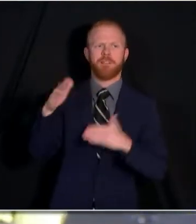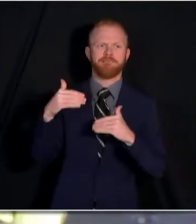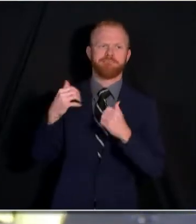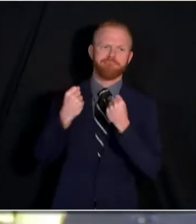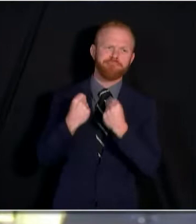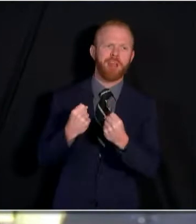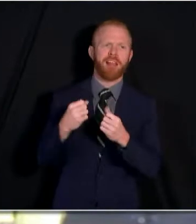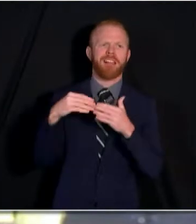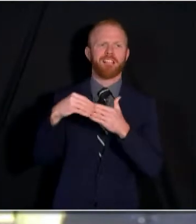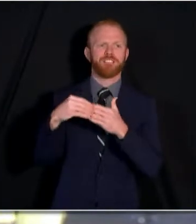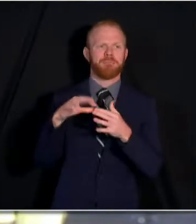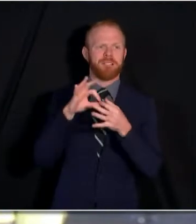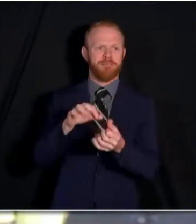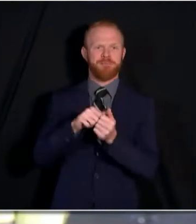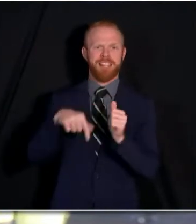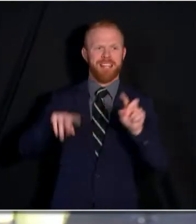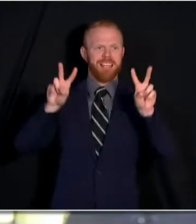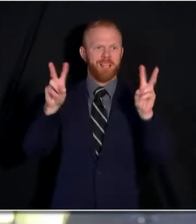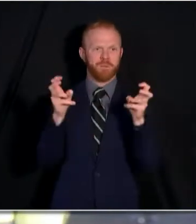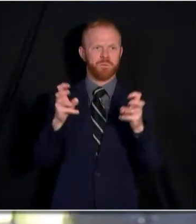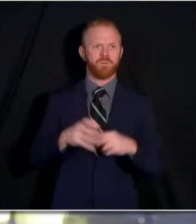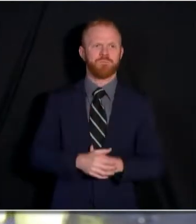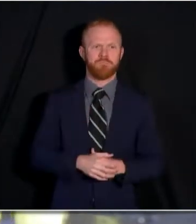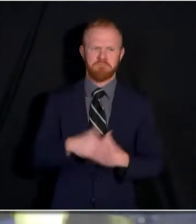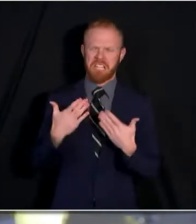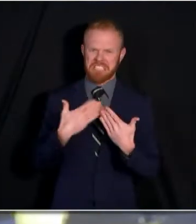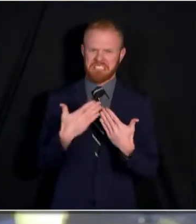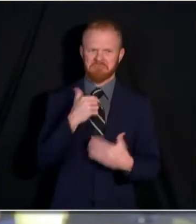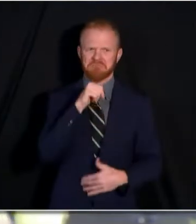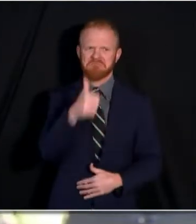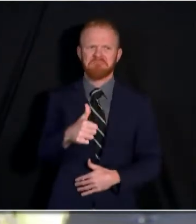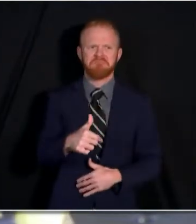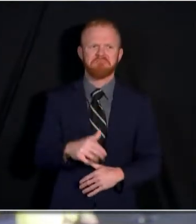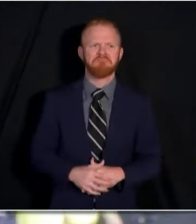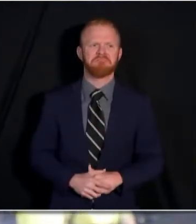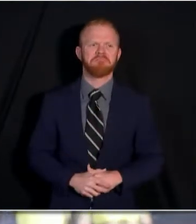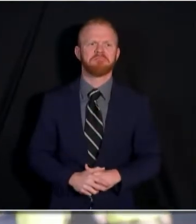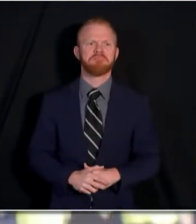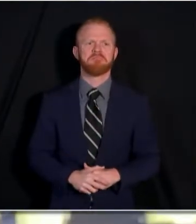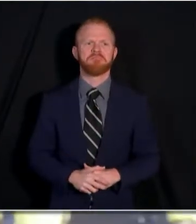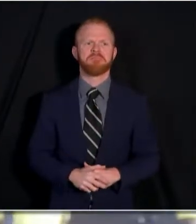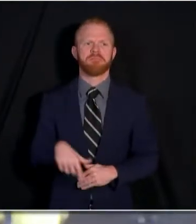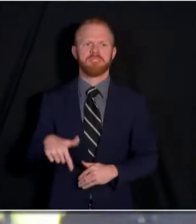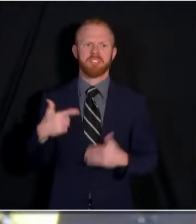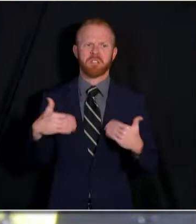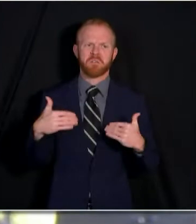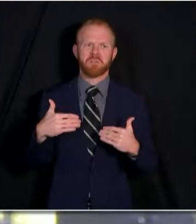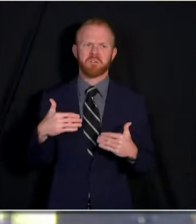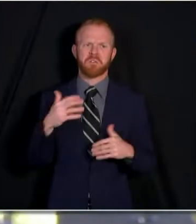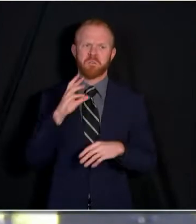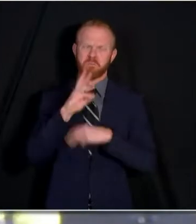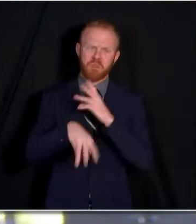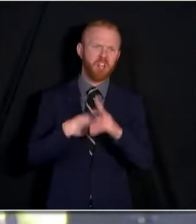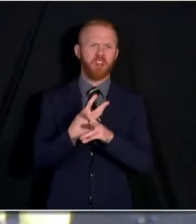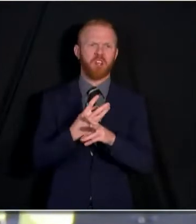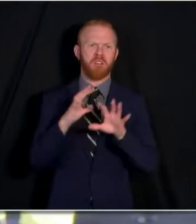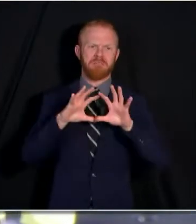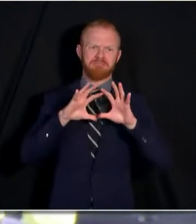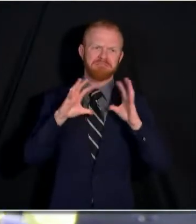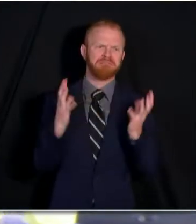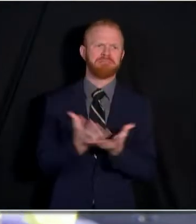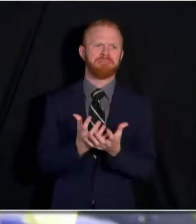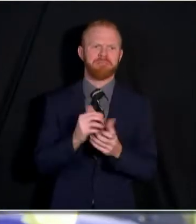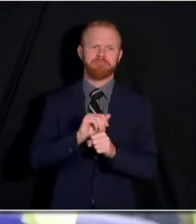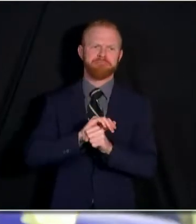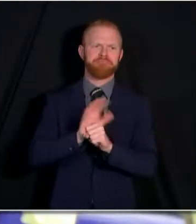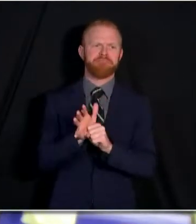issue. It's not been easy. Who would have ever thought that we would have had a global pandemic hit California? And if LA is ground zero, or if